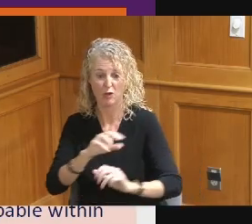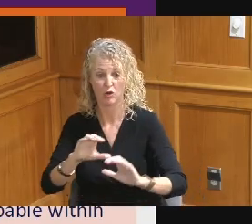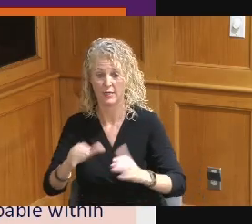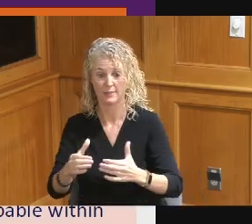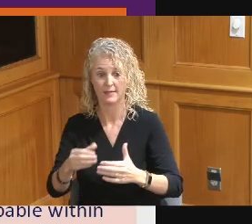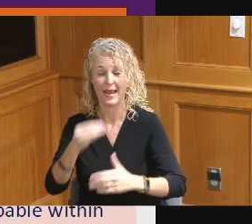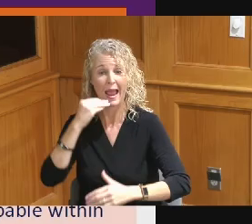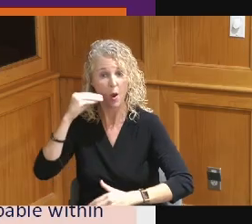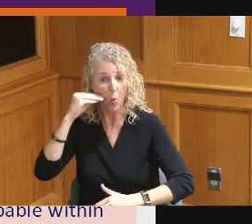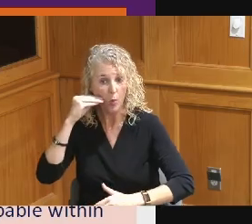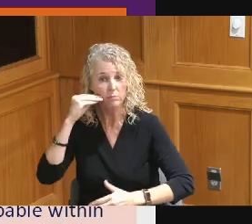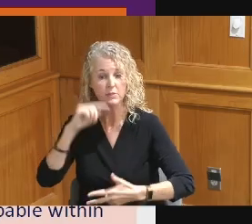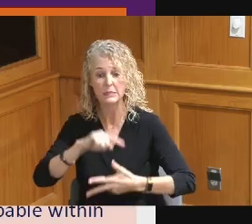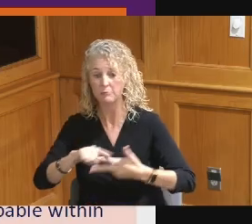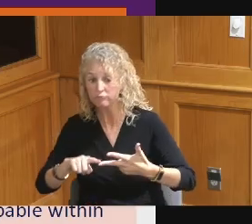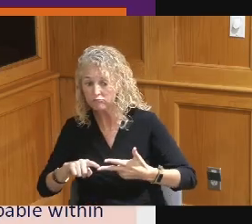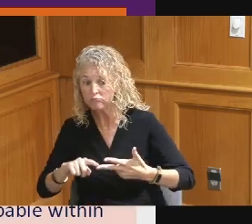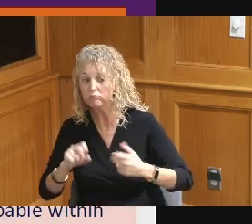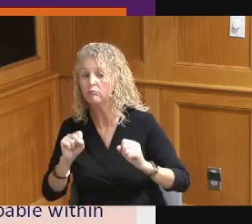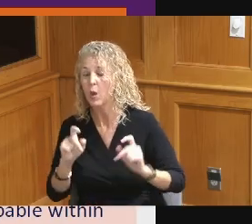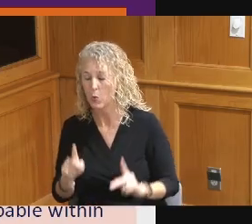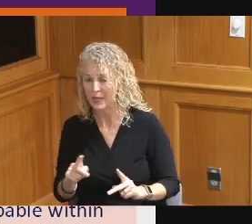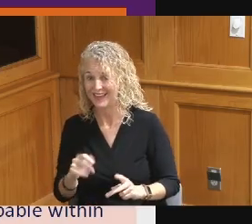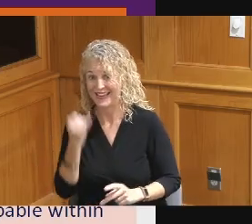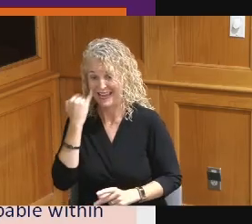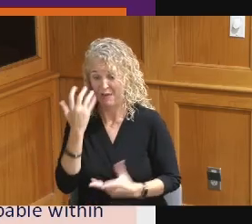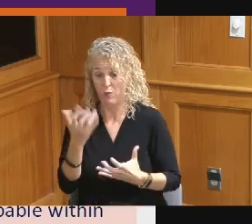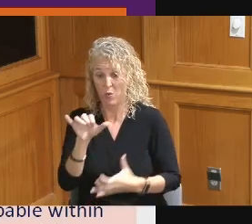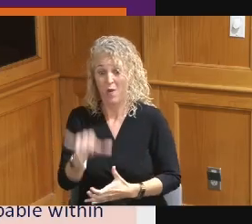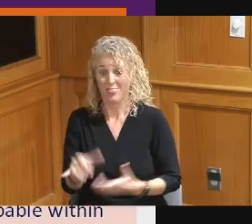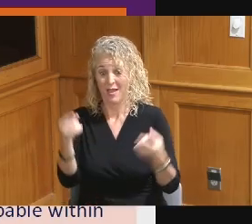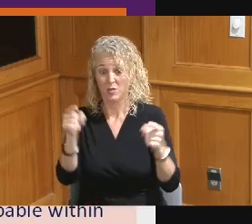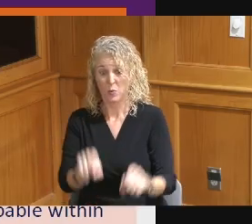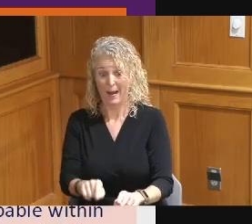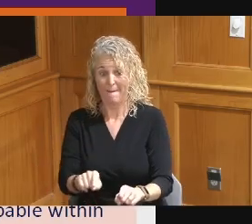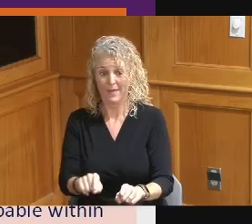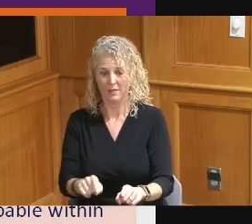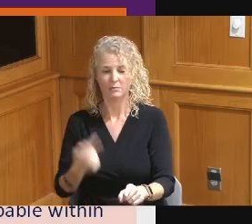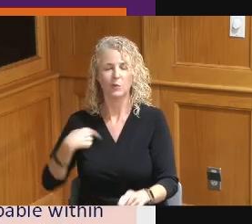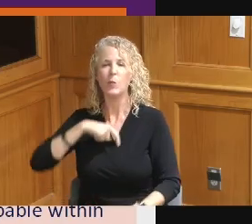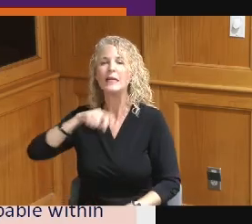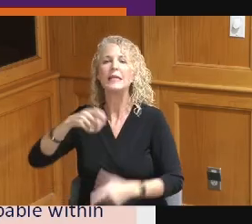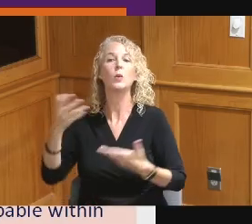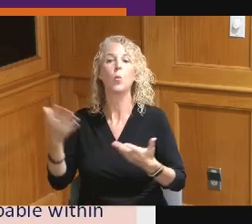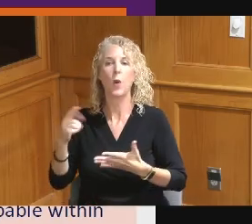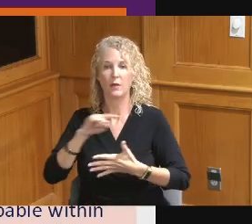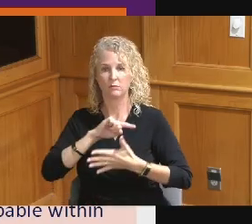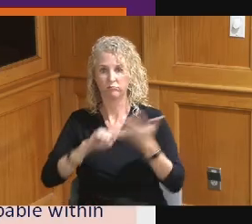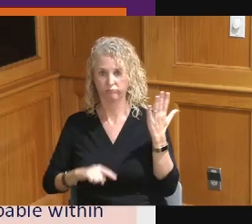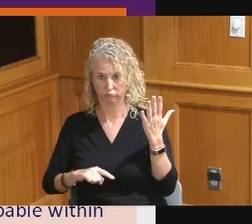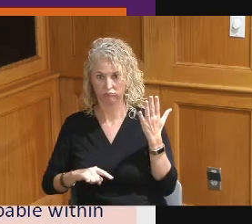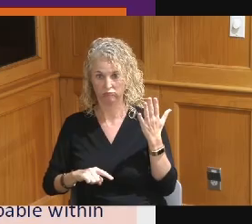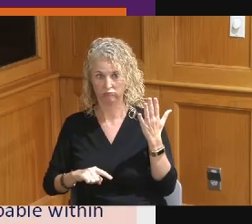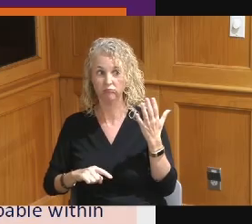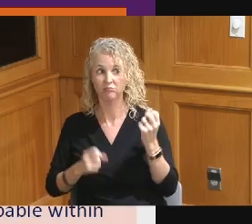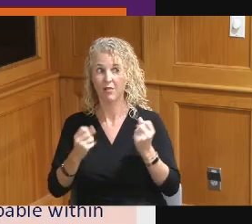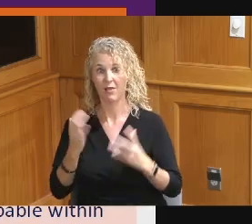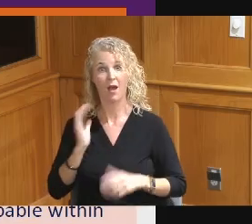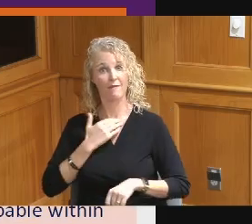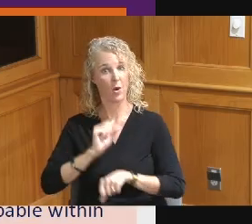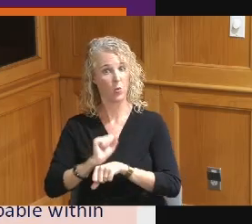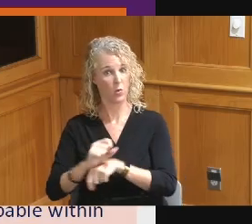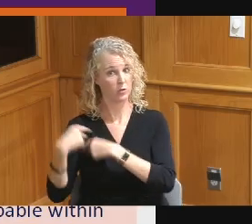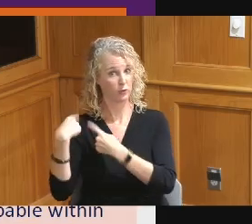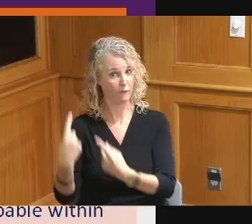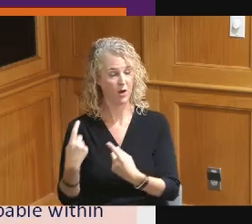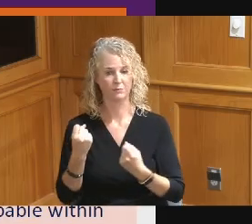What's going to have to be true for that to happen? And that is a lot of the work that we did with all